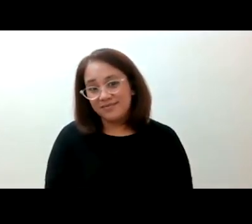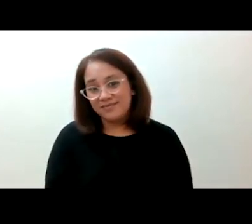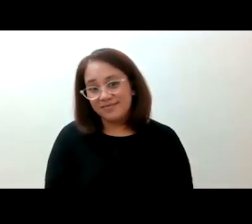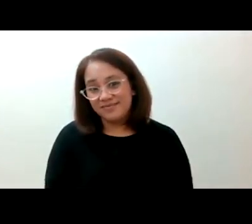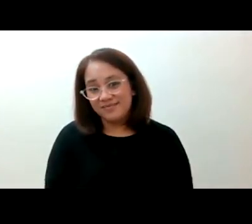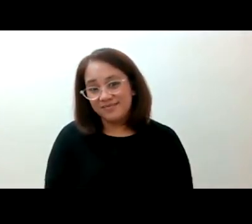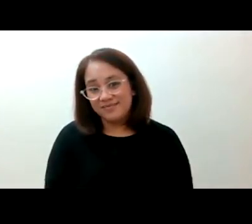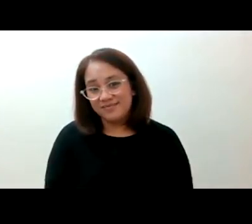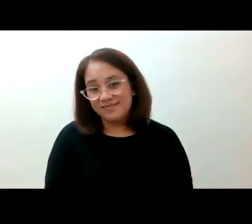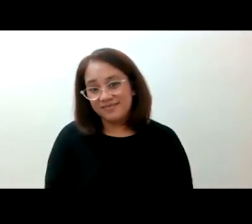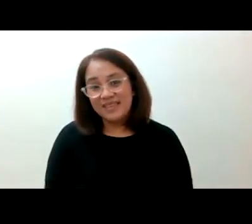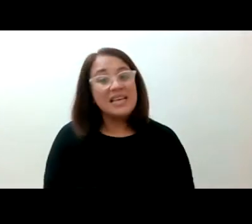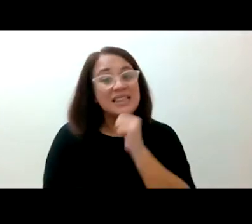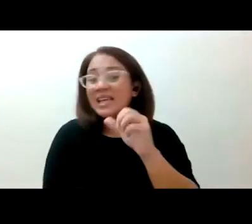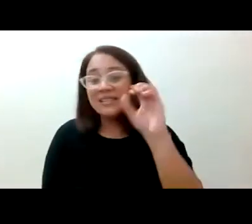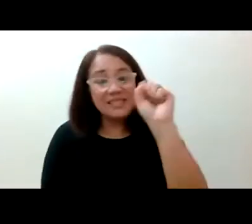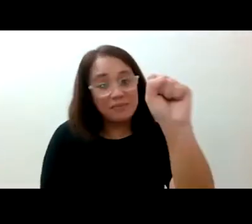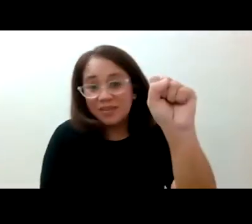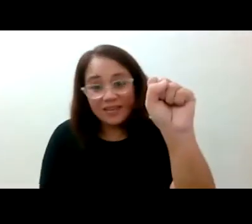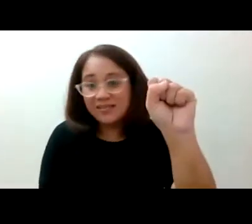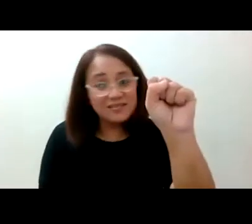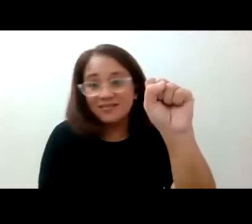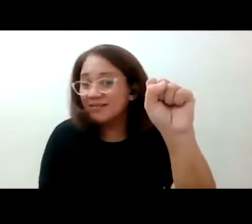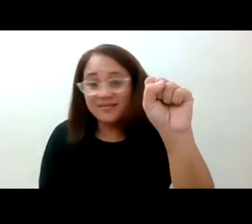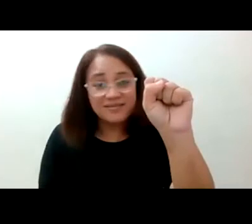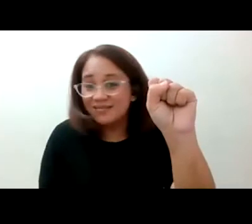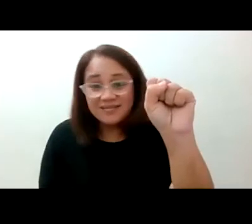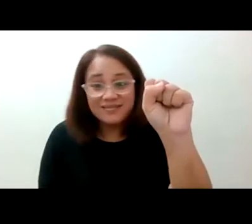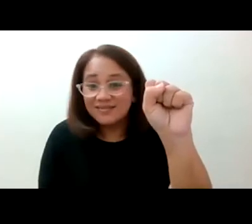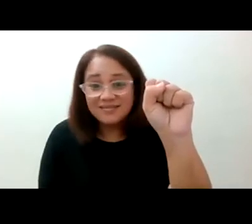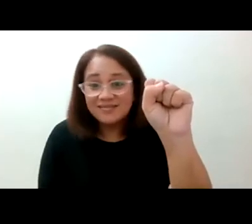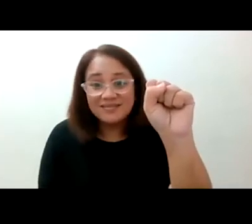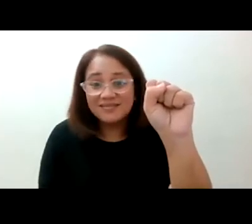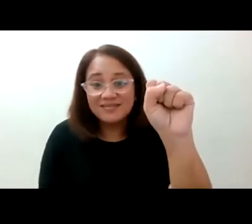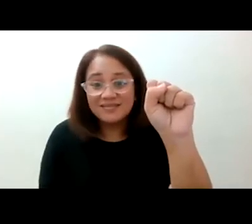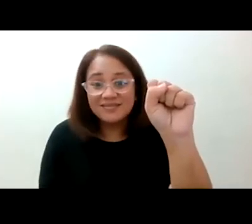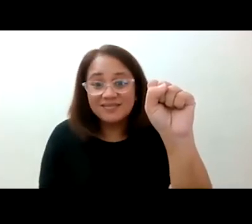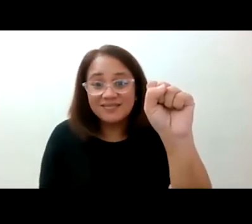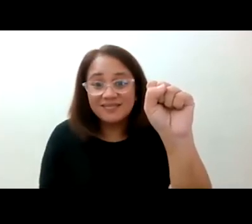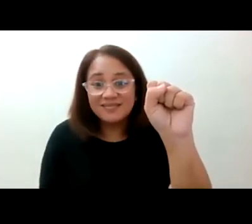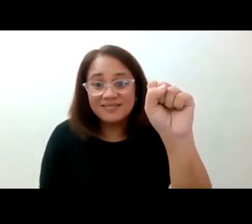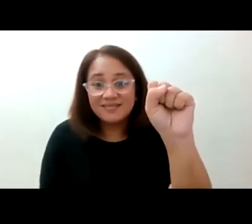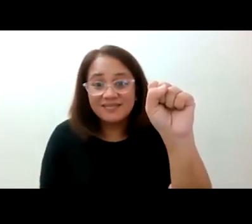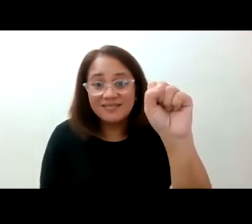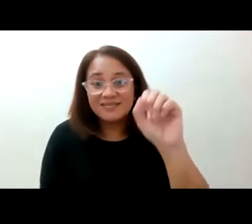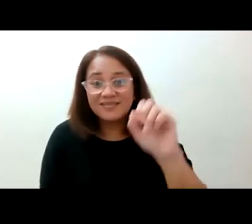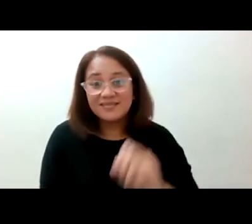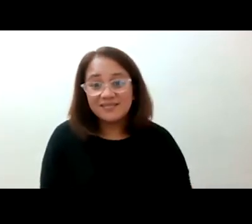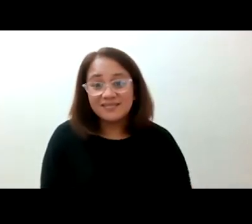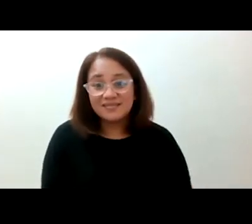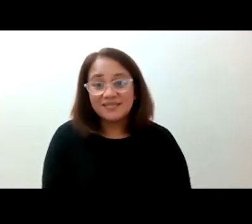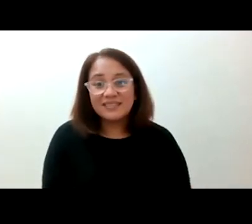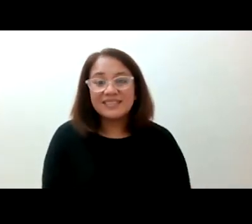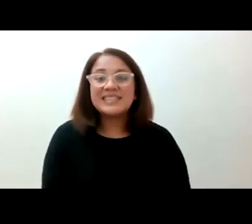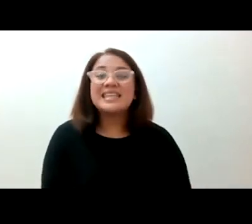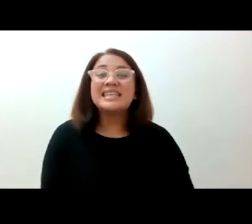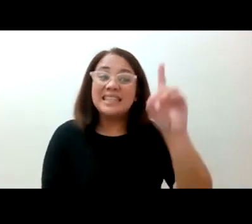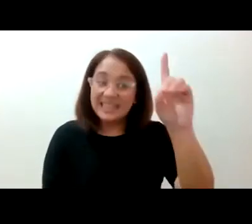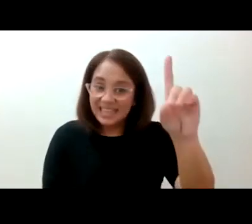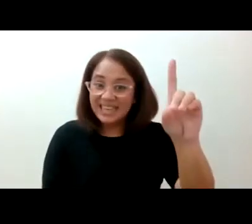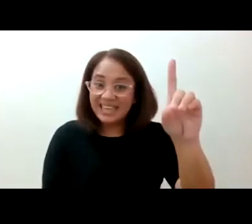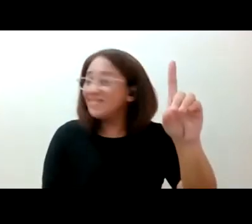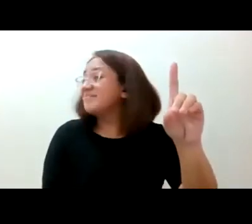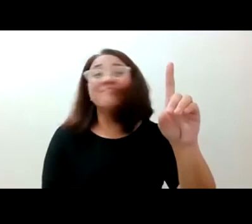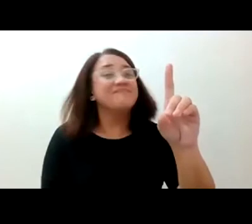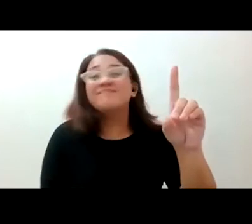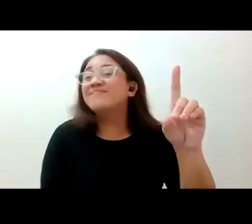Not subject, not subject. So it's the answer is none. D, yes, correct.